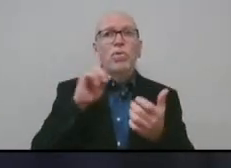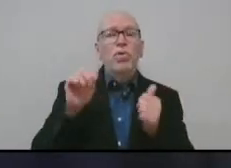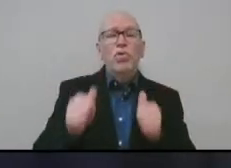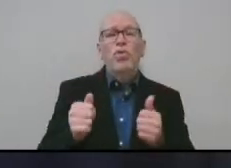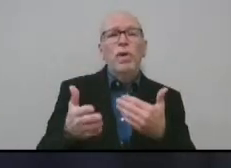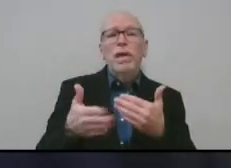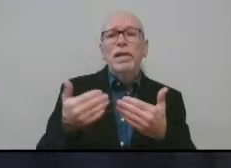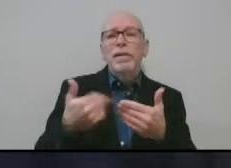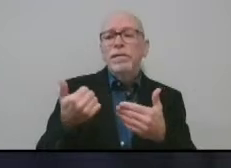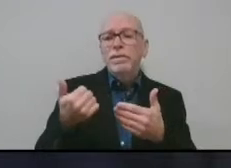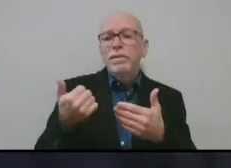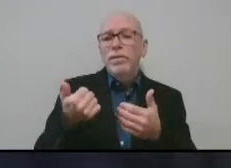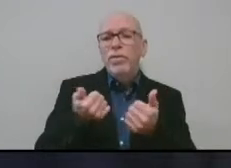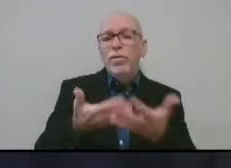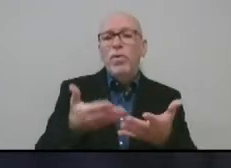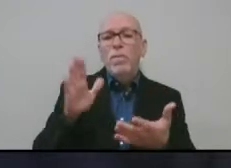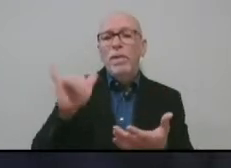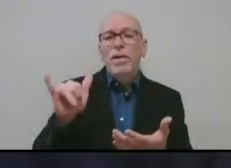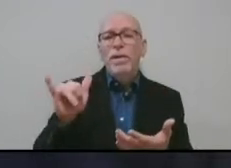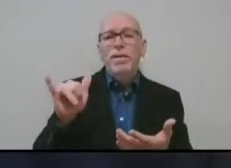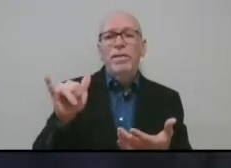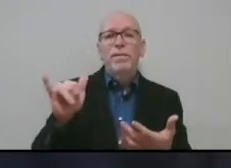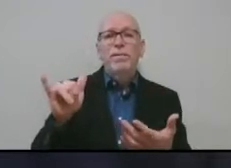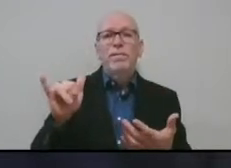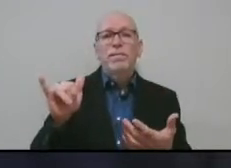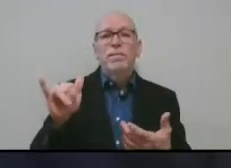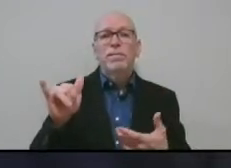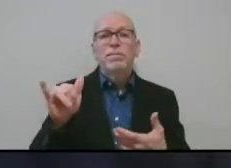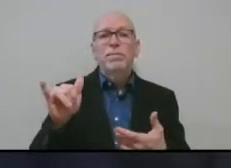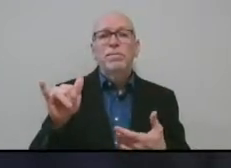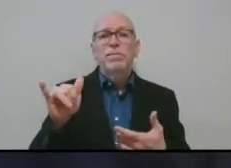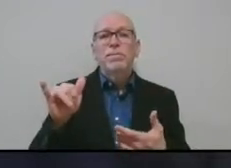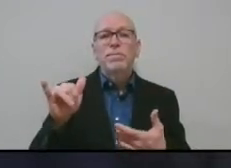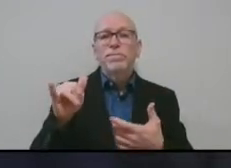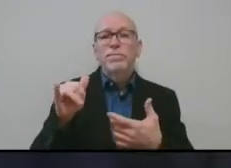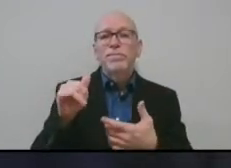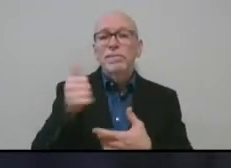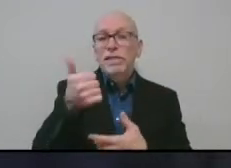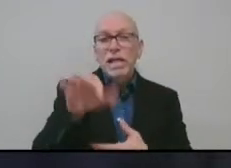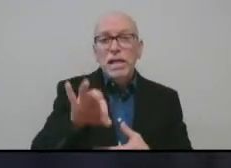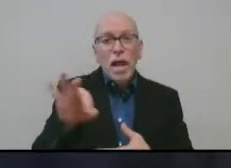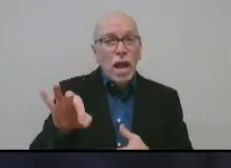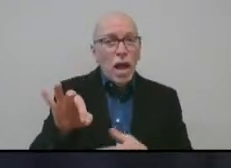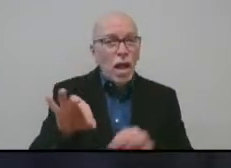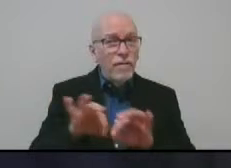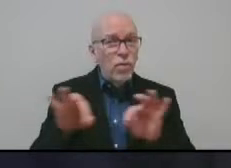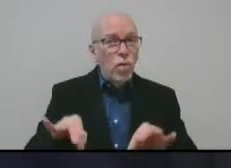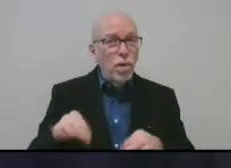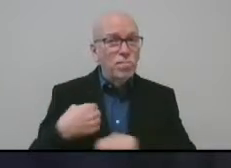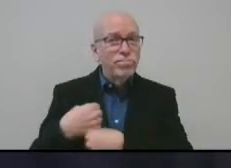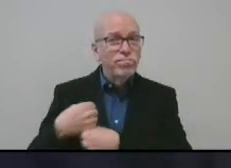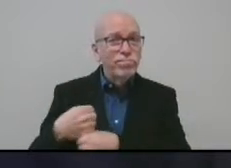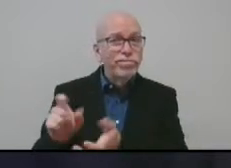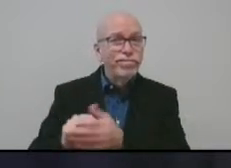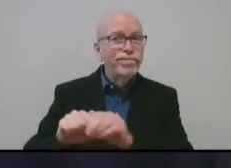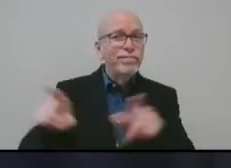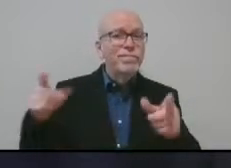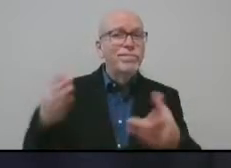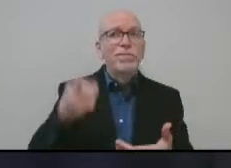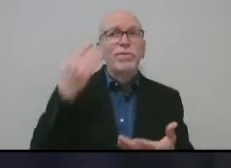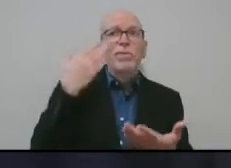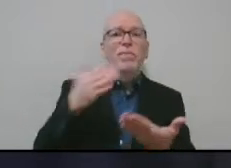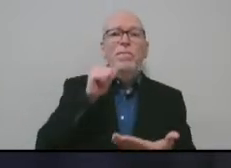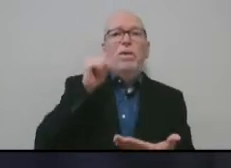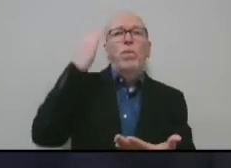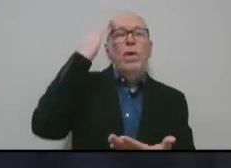caused by generating the 1099 forms, as you know, or as others may know or may not be aware,